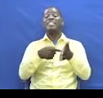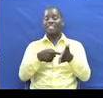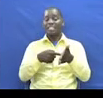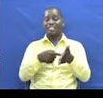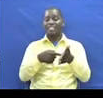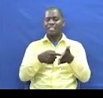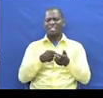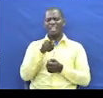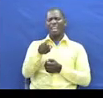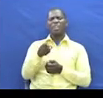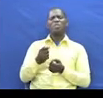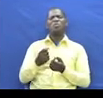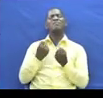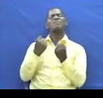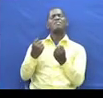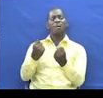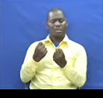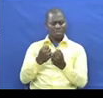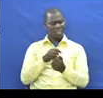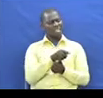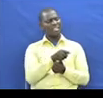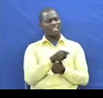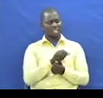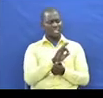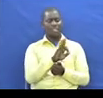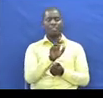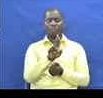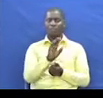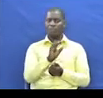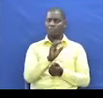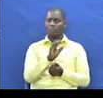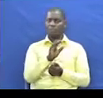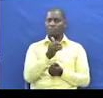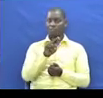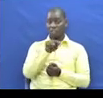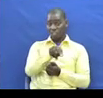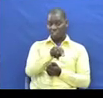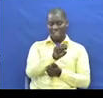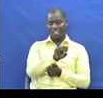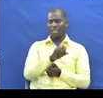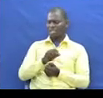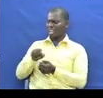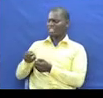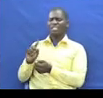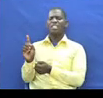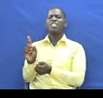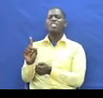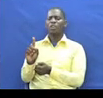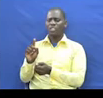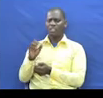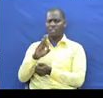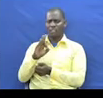you determine this is a function or this is not a function? Now let's have a